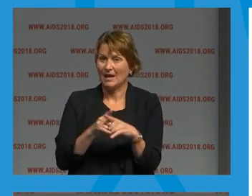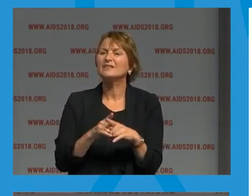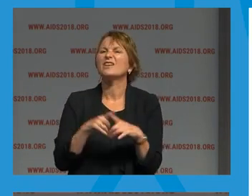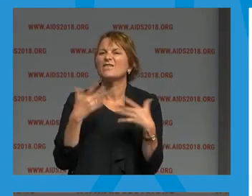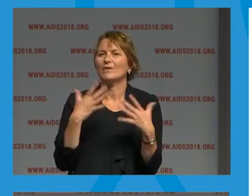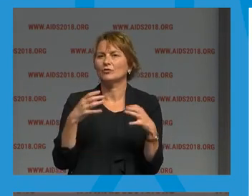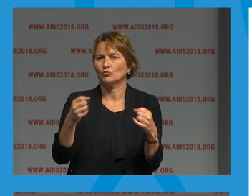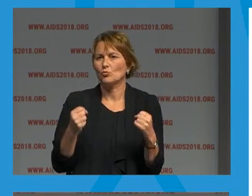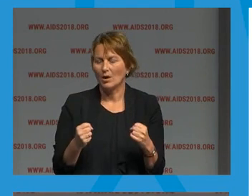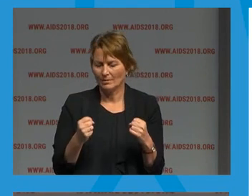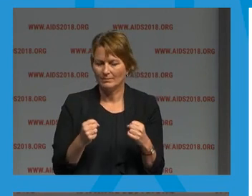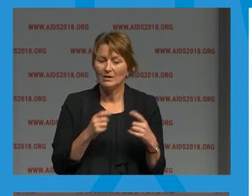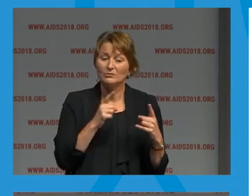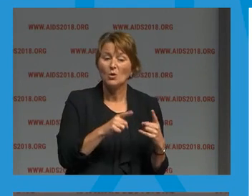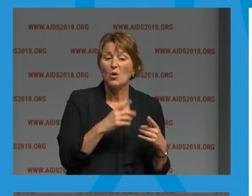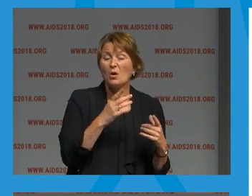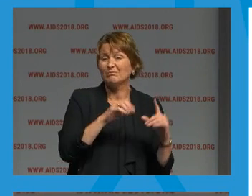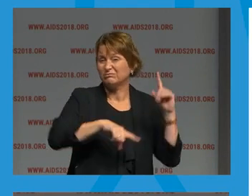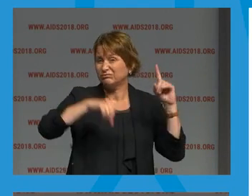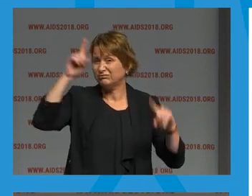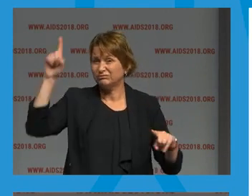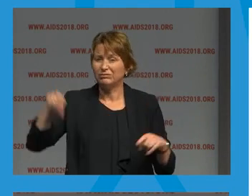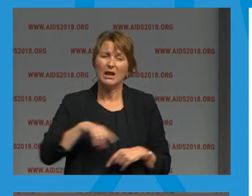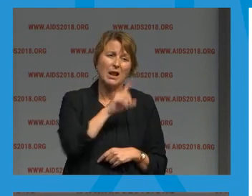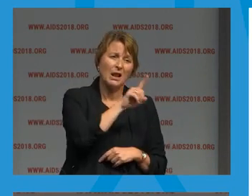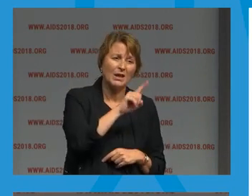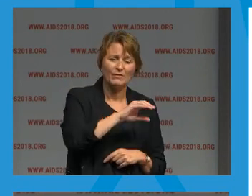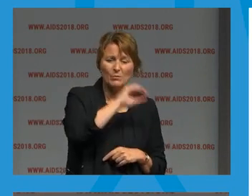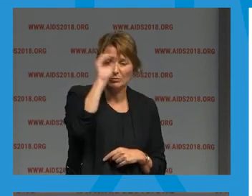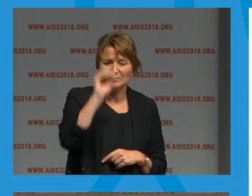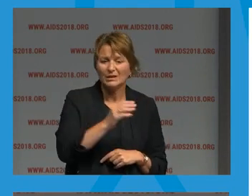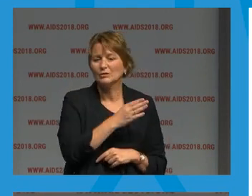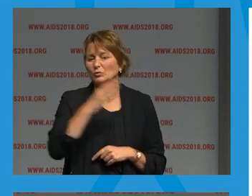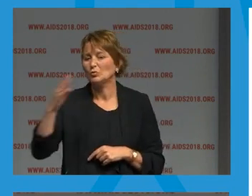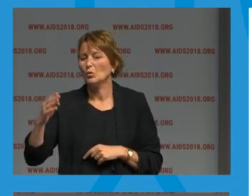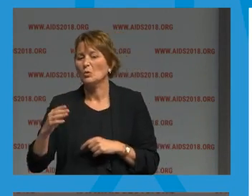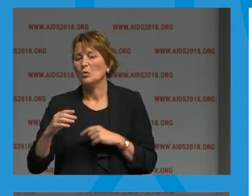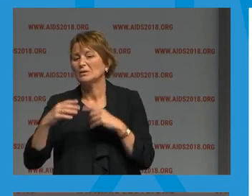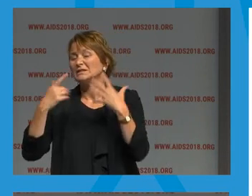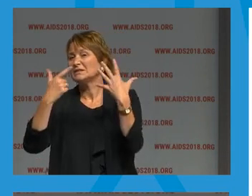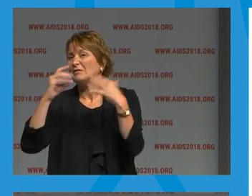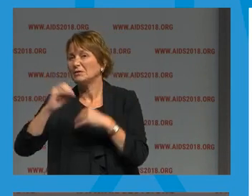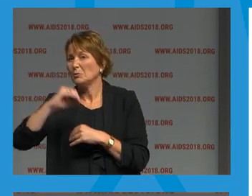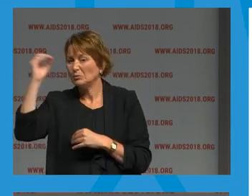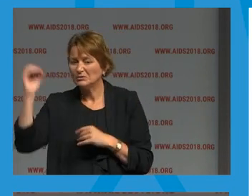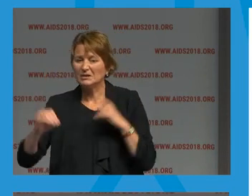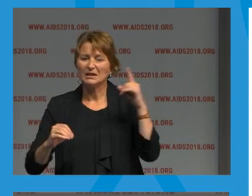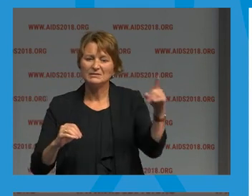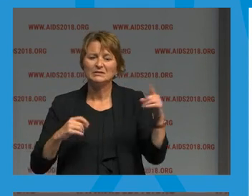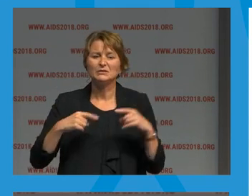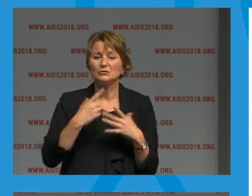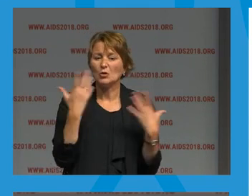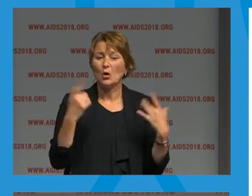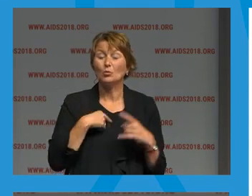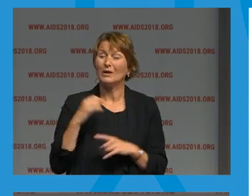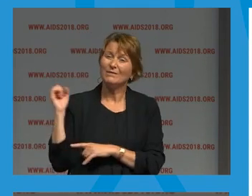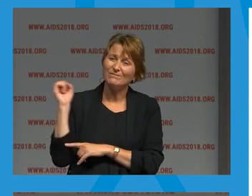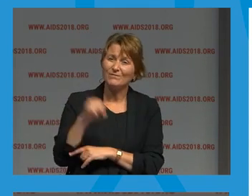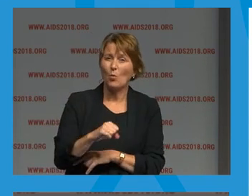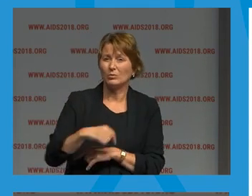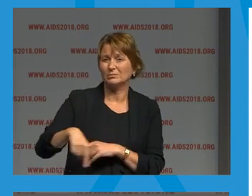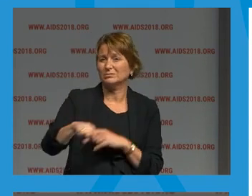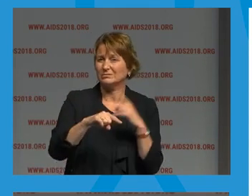to 50%. This is ongoing, it's unrelenting, this is first sex, this continues, this is the number